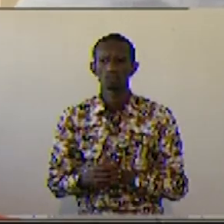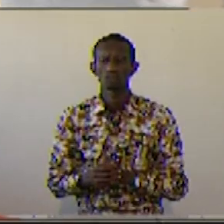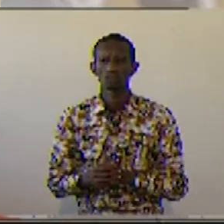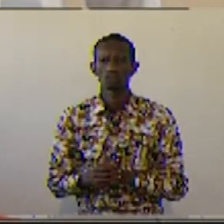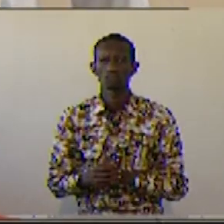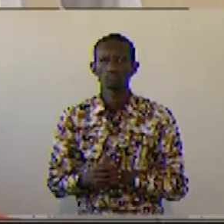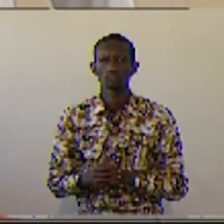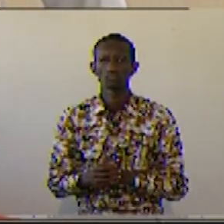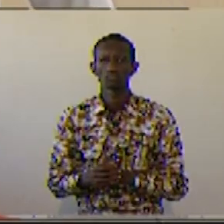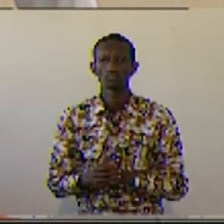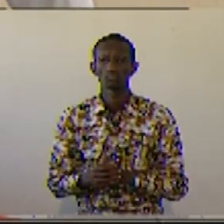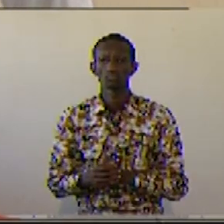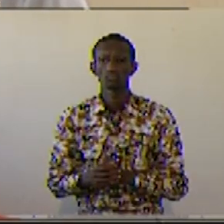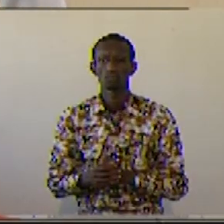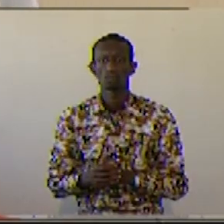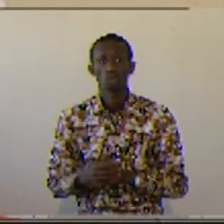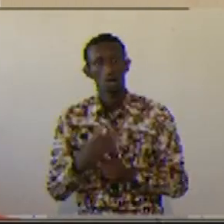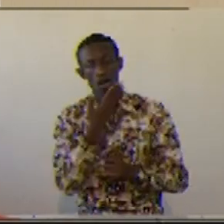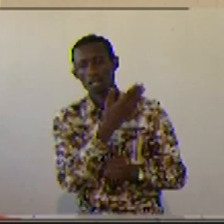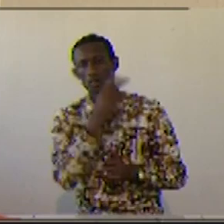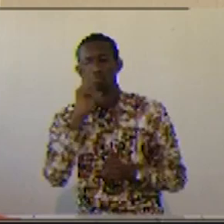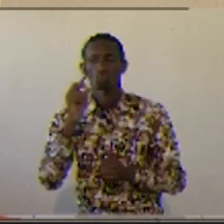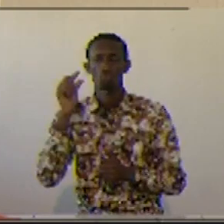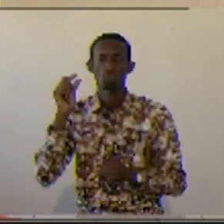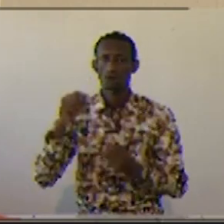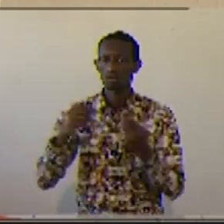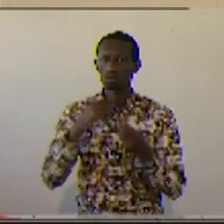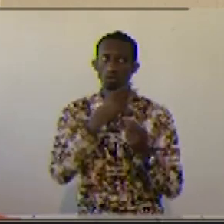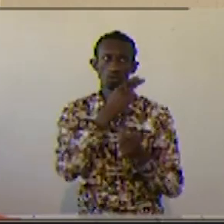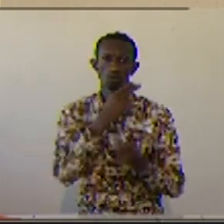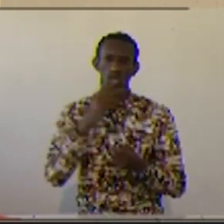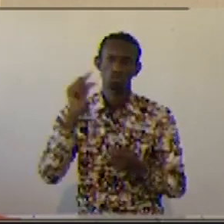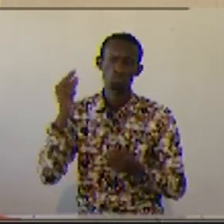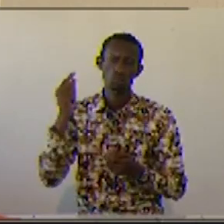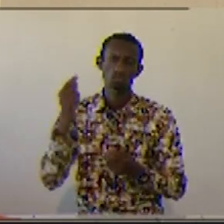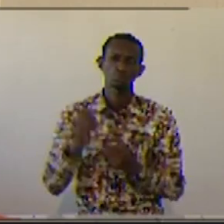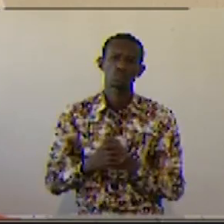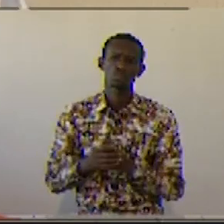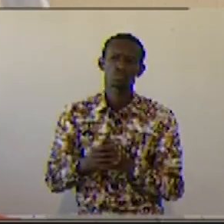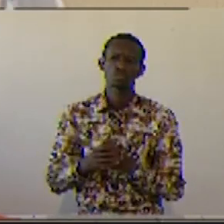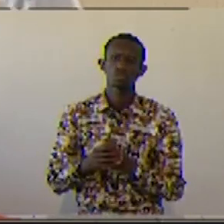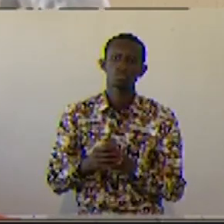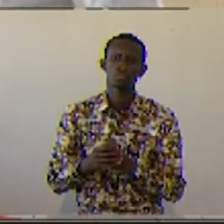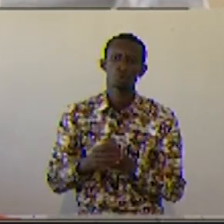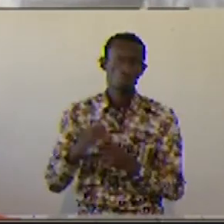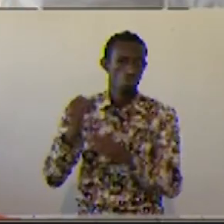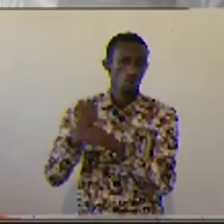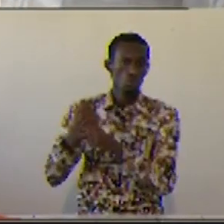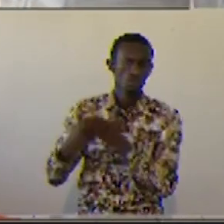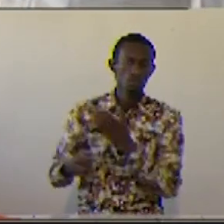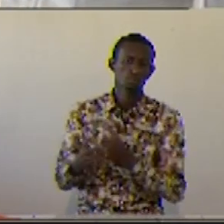We have 1 potassium, and here we have 2. And then what do we have to do?